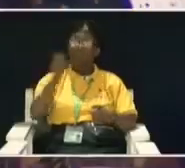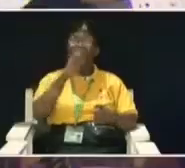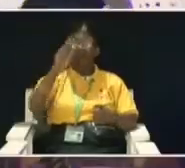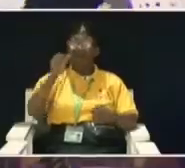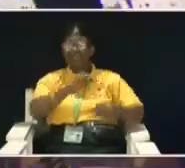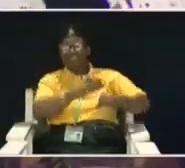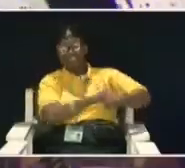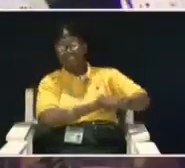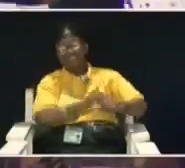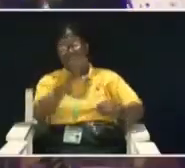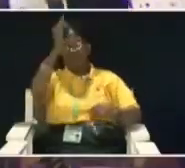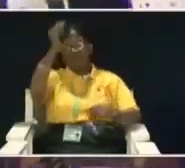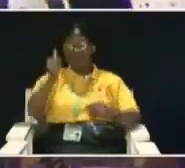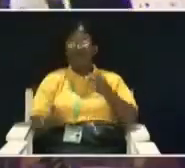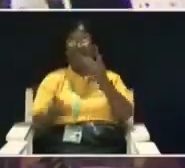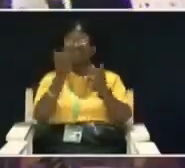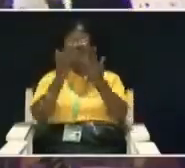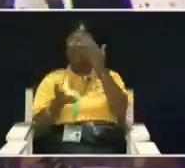them.